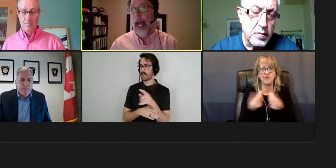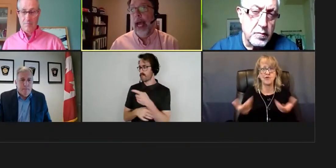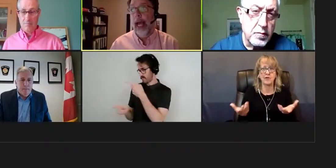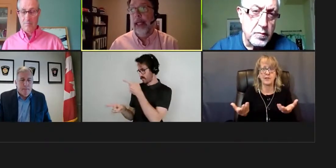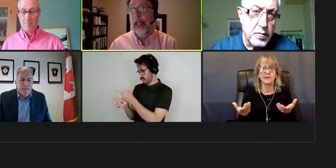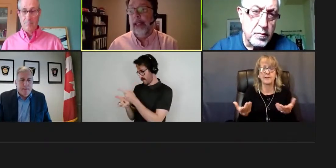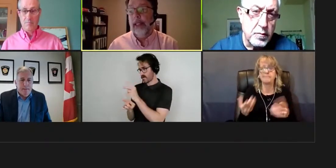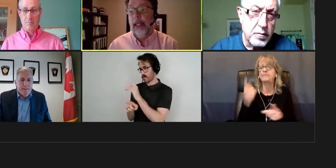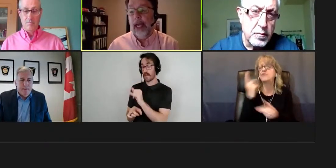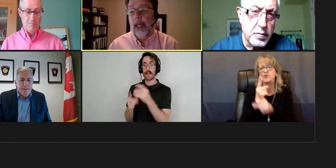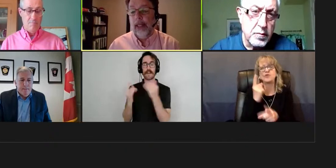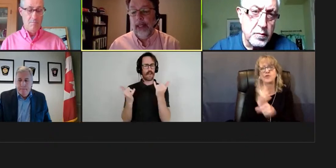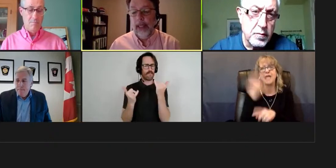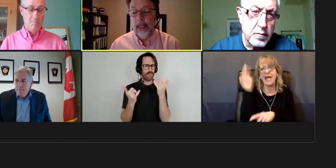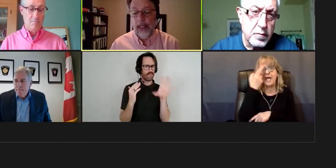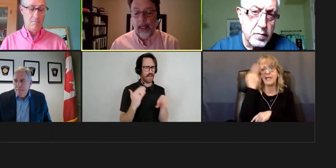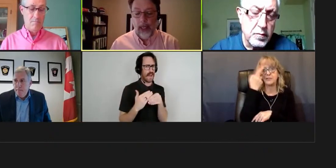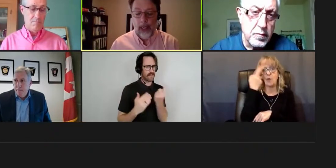would add is that